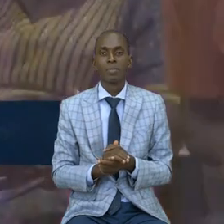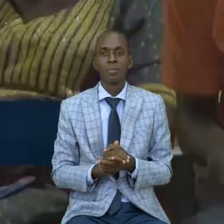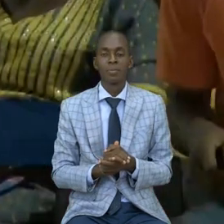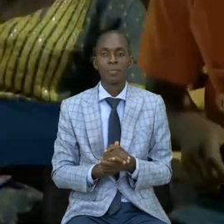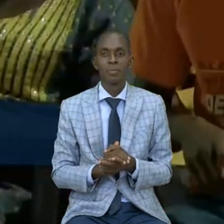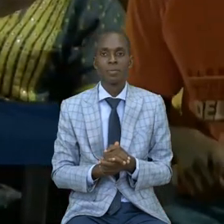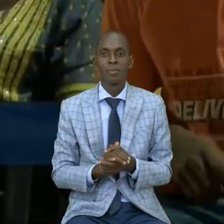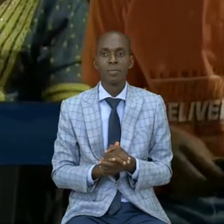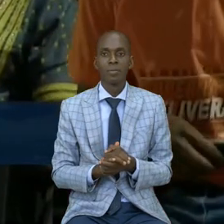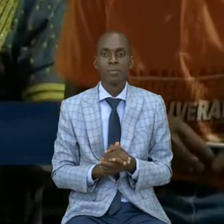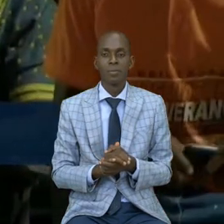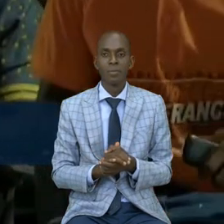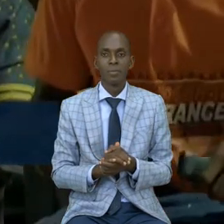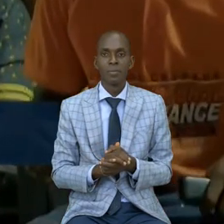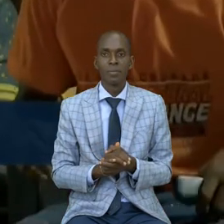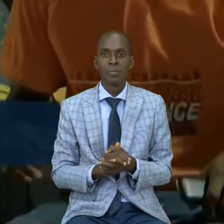flag.